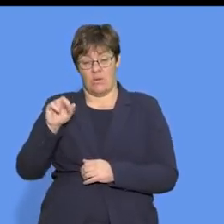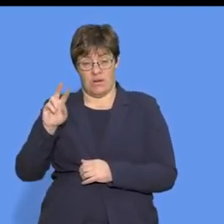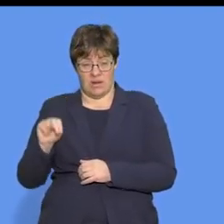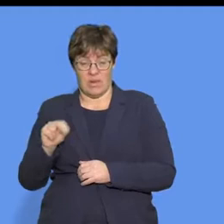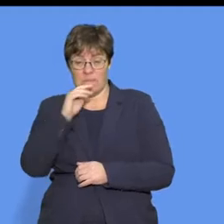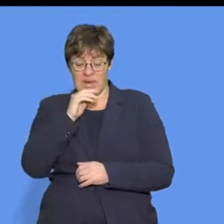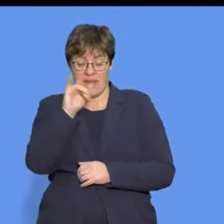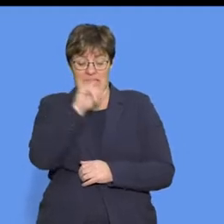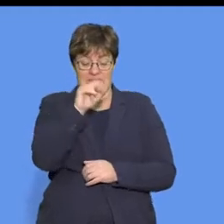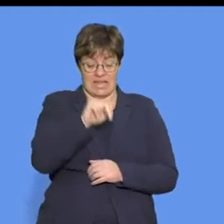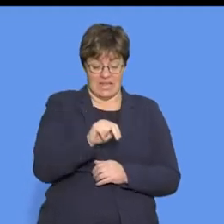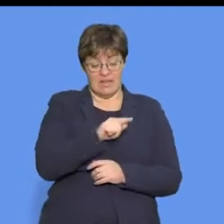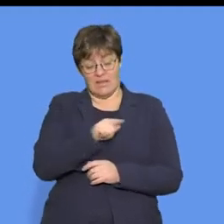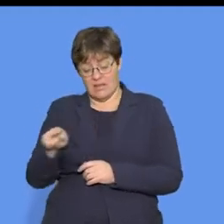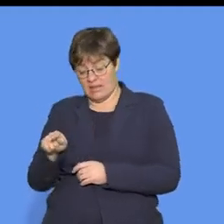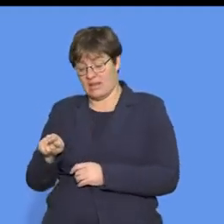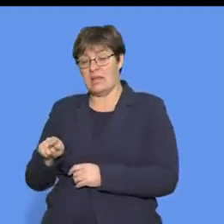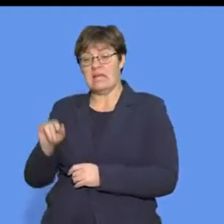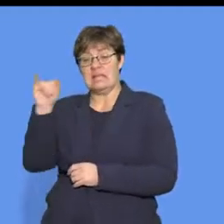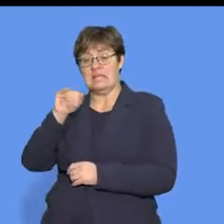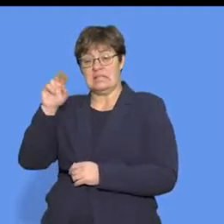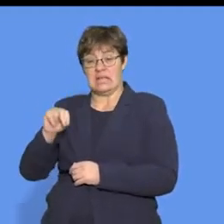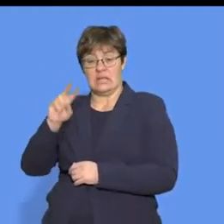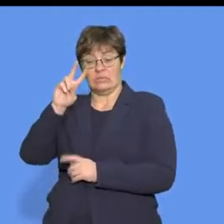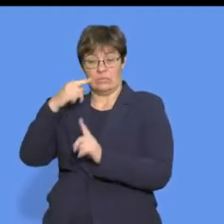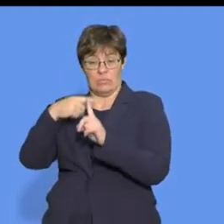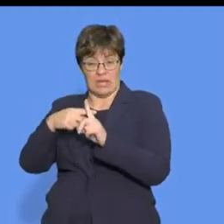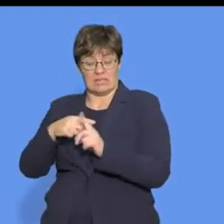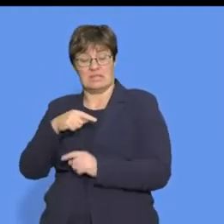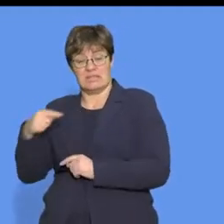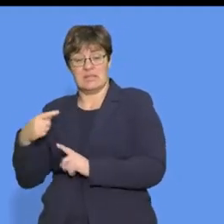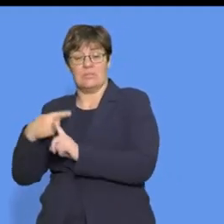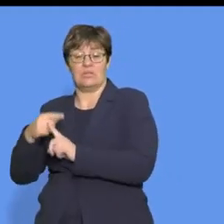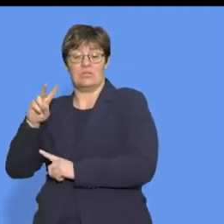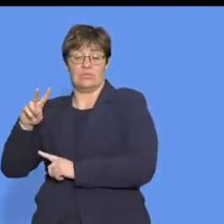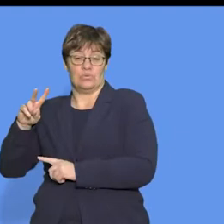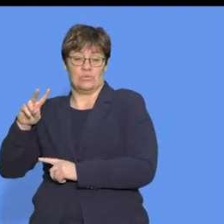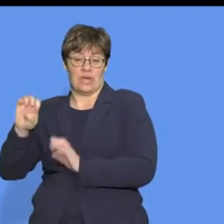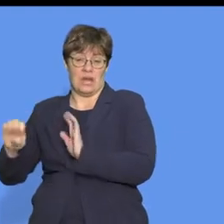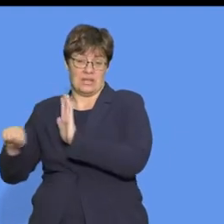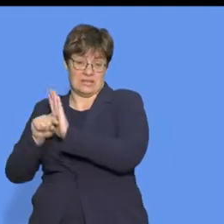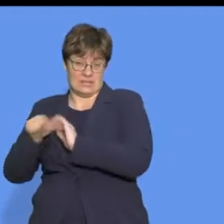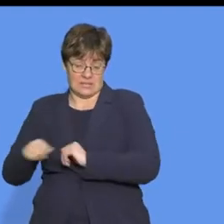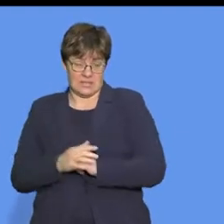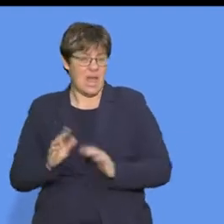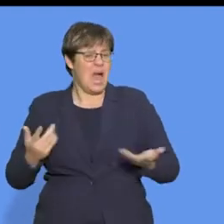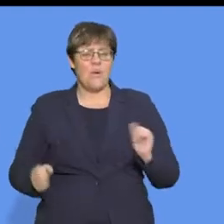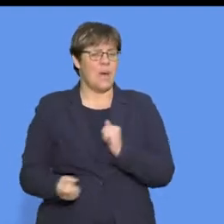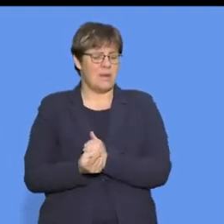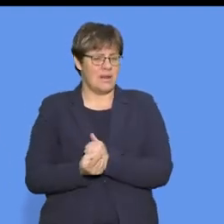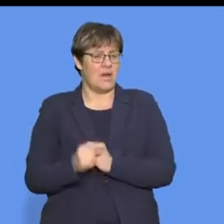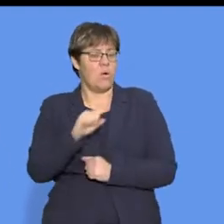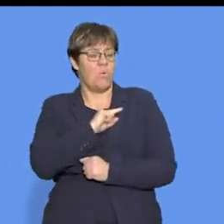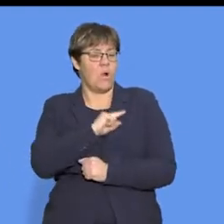zinc 2 plus 2 electrons. Now, how is that actually happening